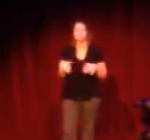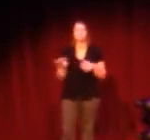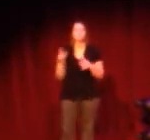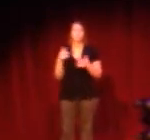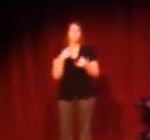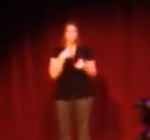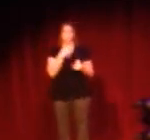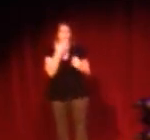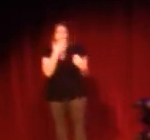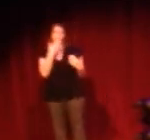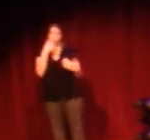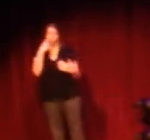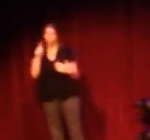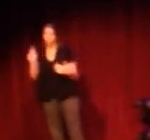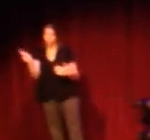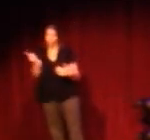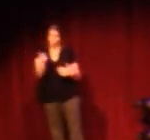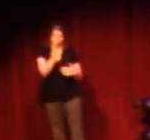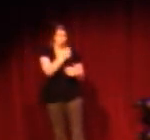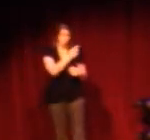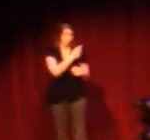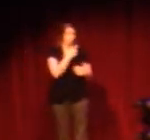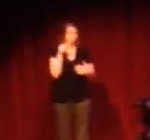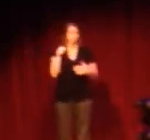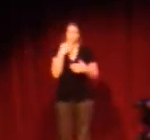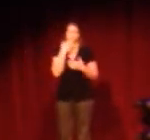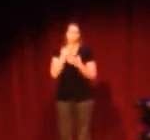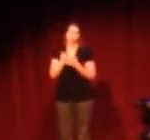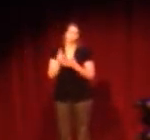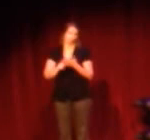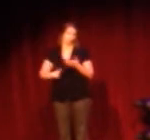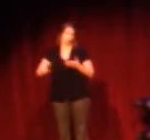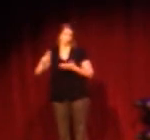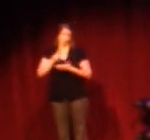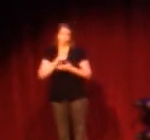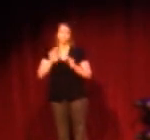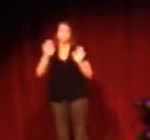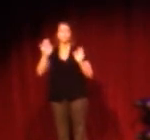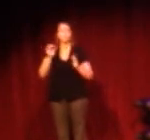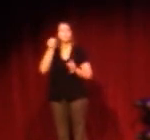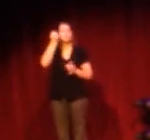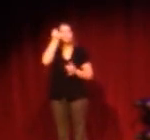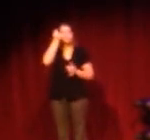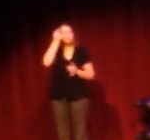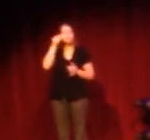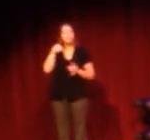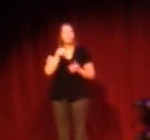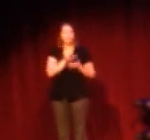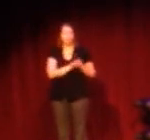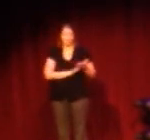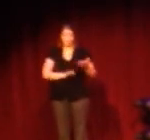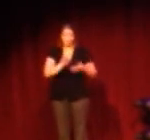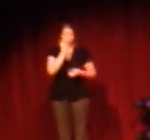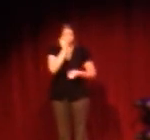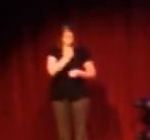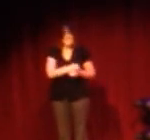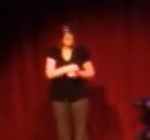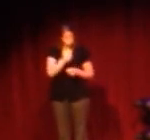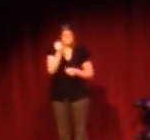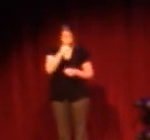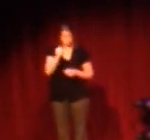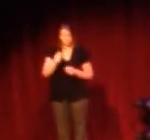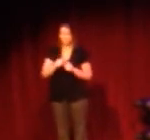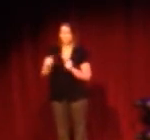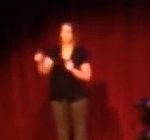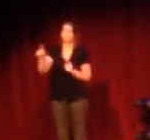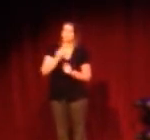I'm thankful for you being at such a good university. Although it's college, and I know it's hard, you guys have